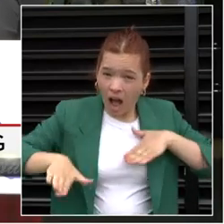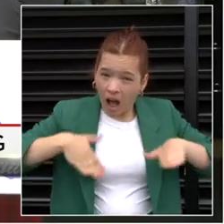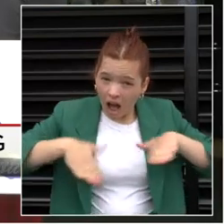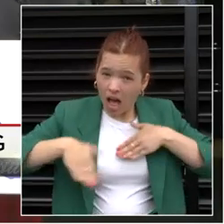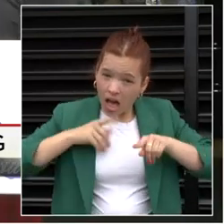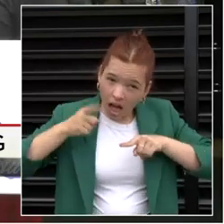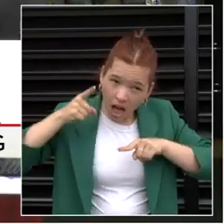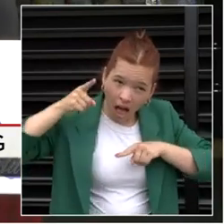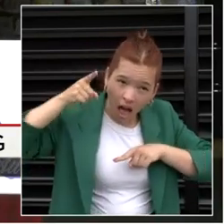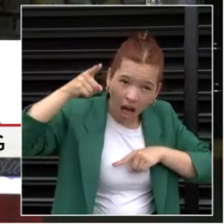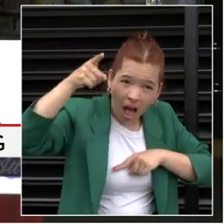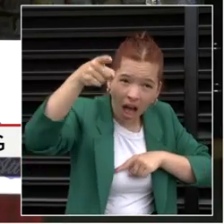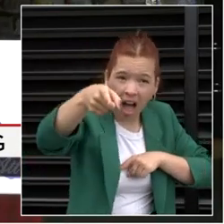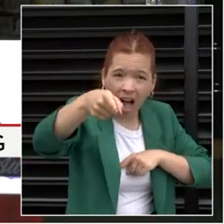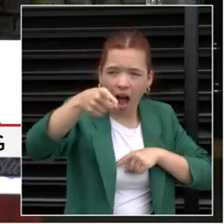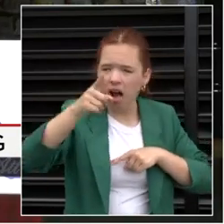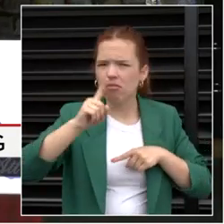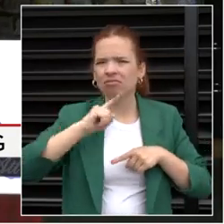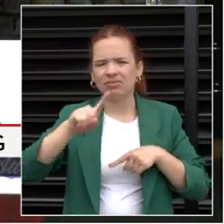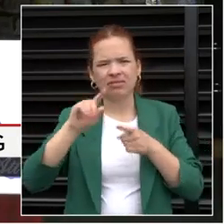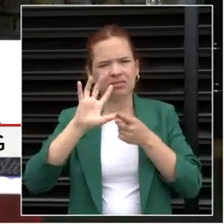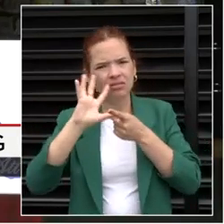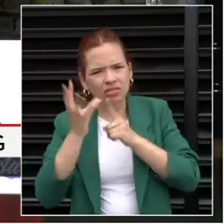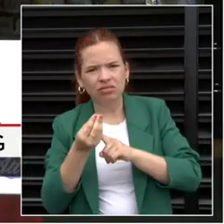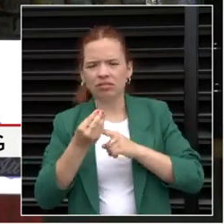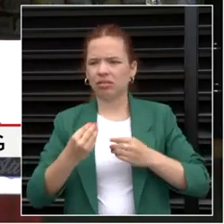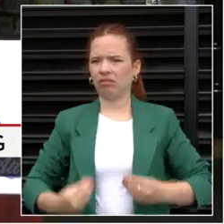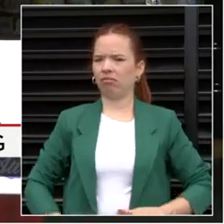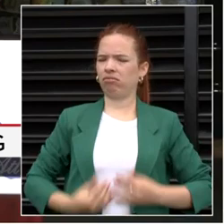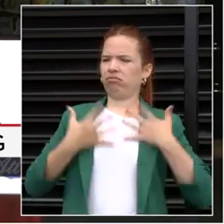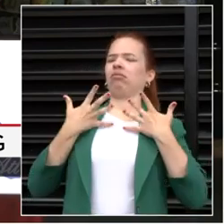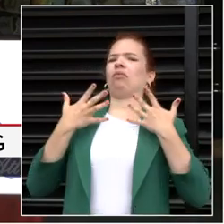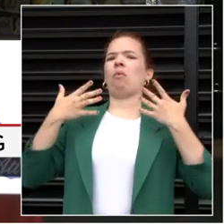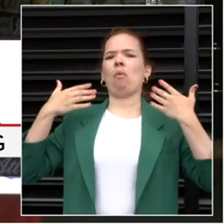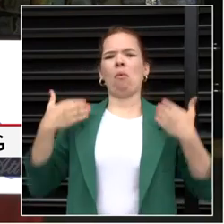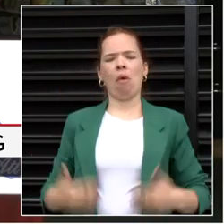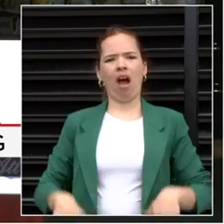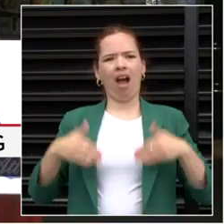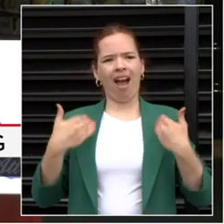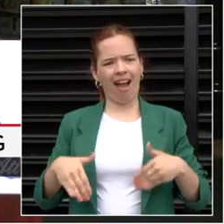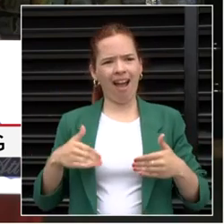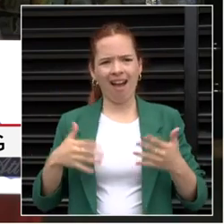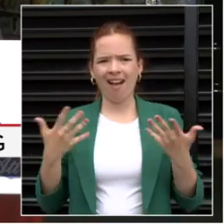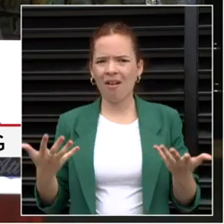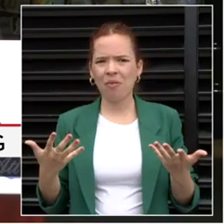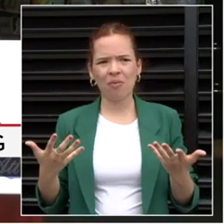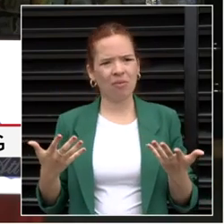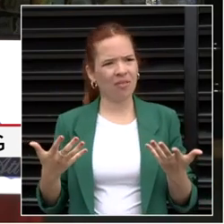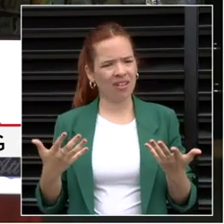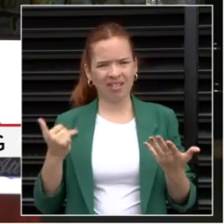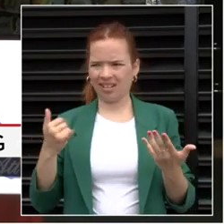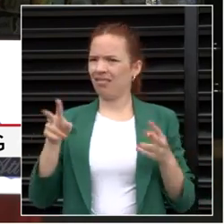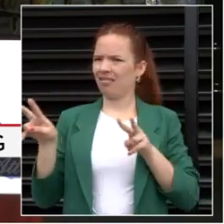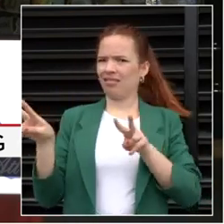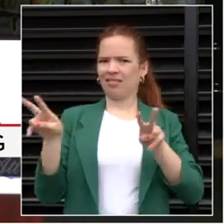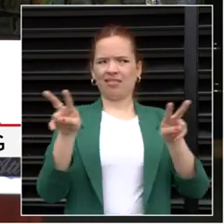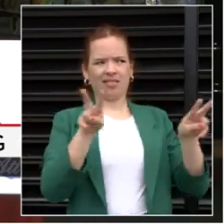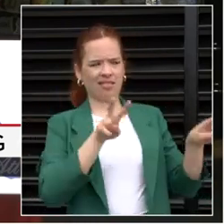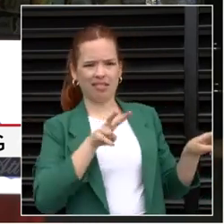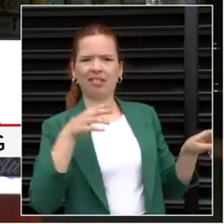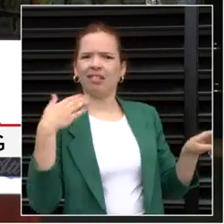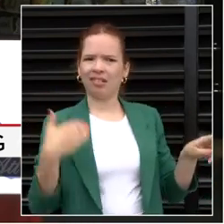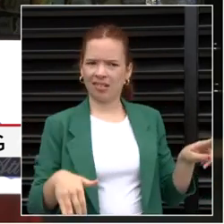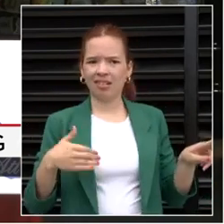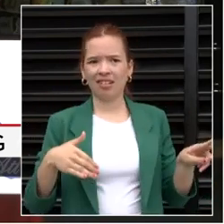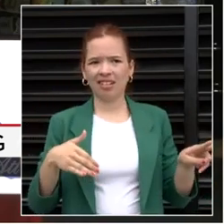hungry for growth and connection. It was a space where mysteries, joy, and